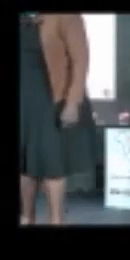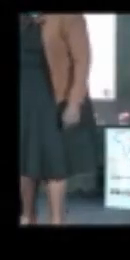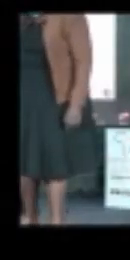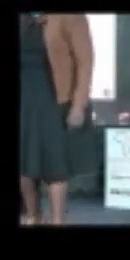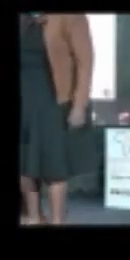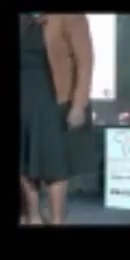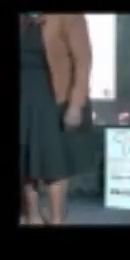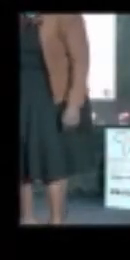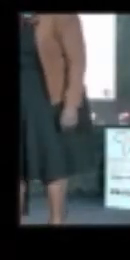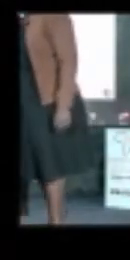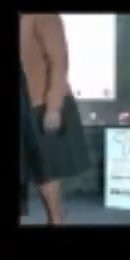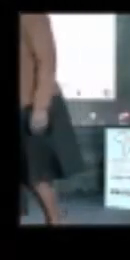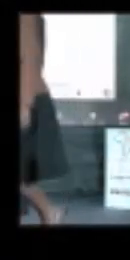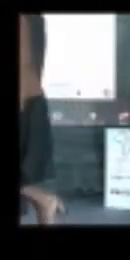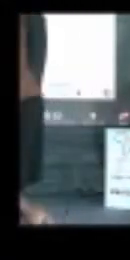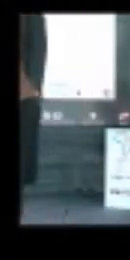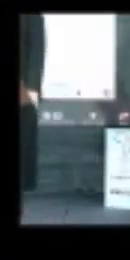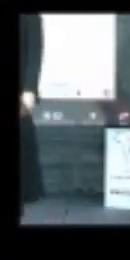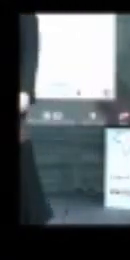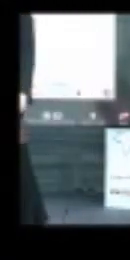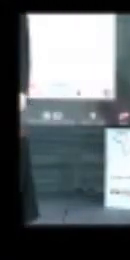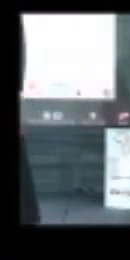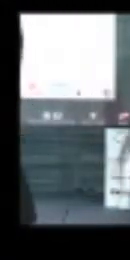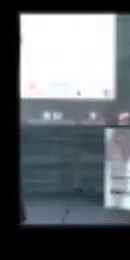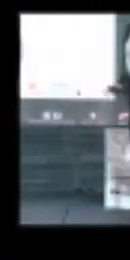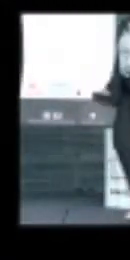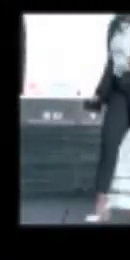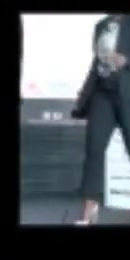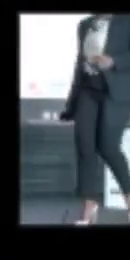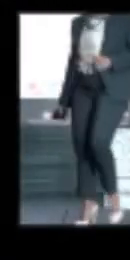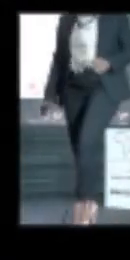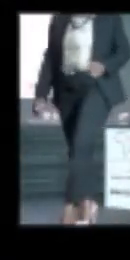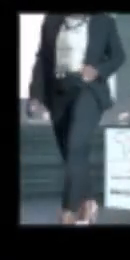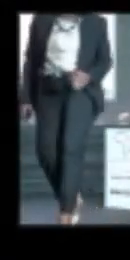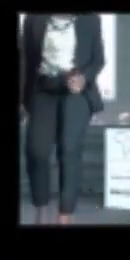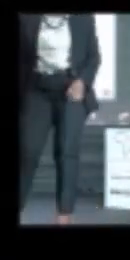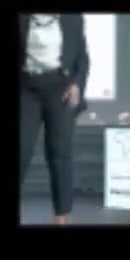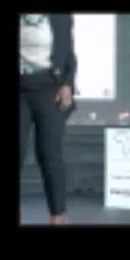Yeah, so we are now coming towards the end of our session.